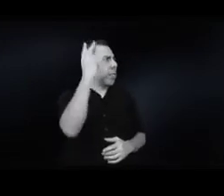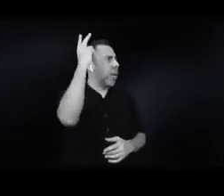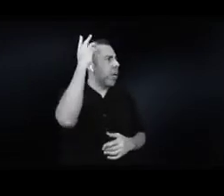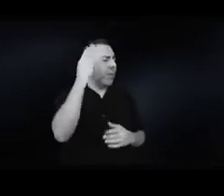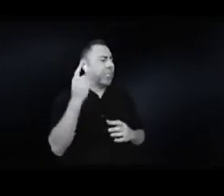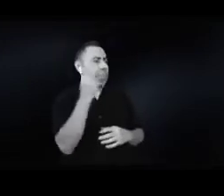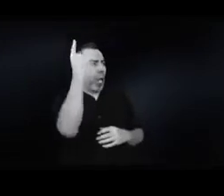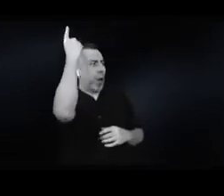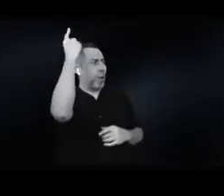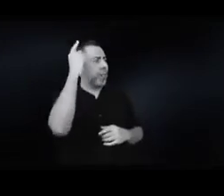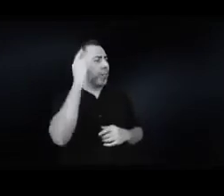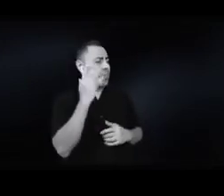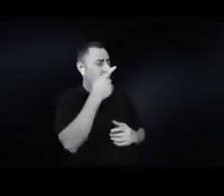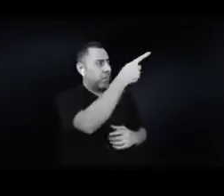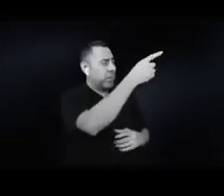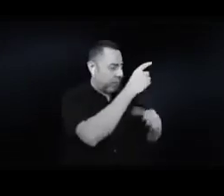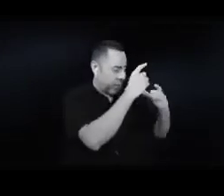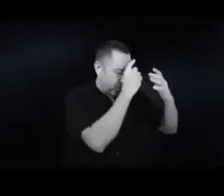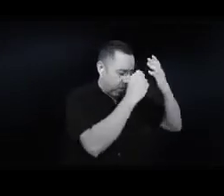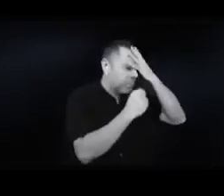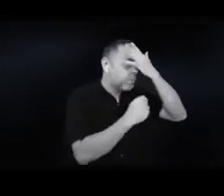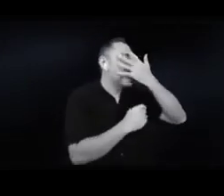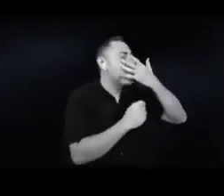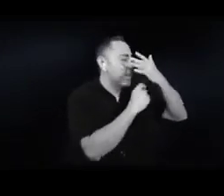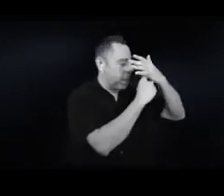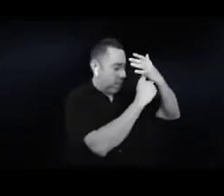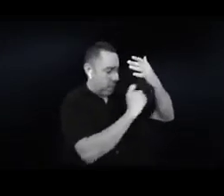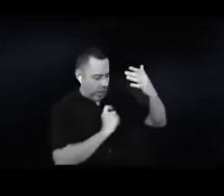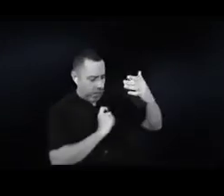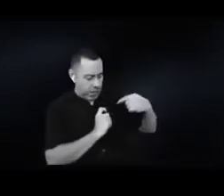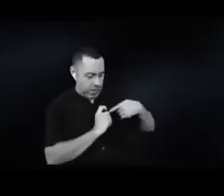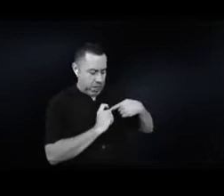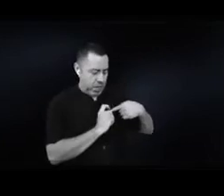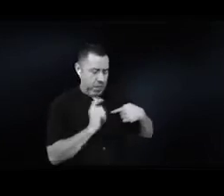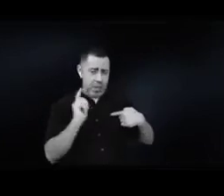that would awaken in my coming of age?